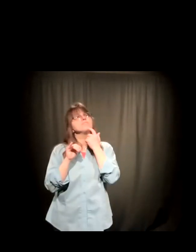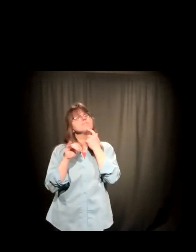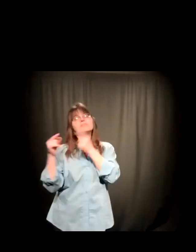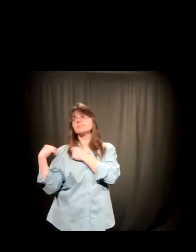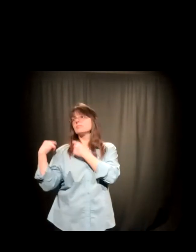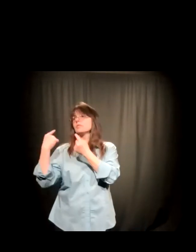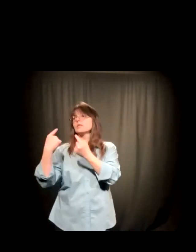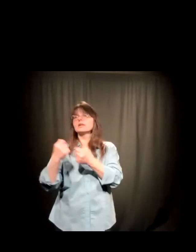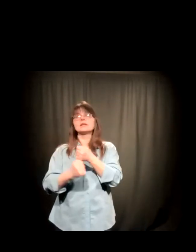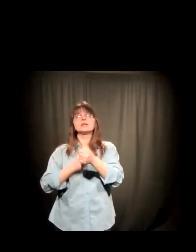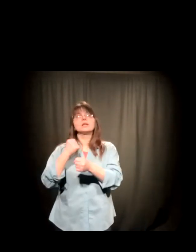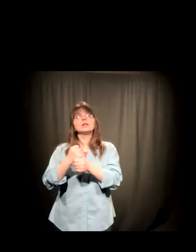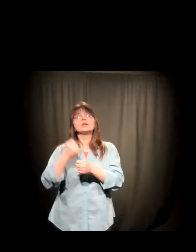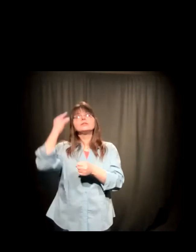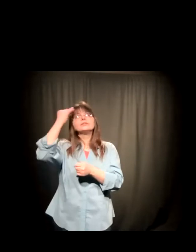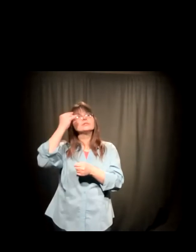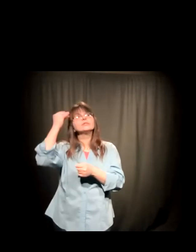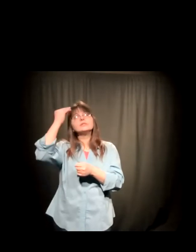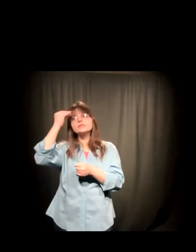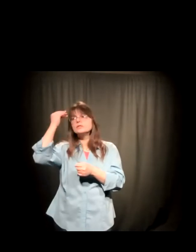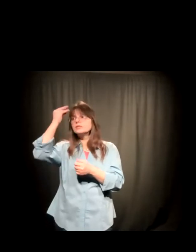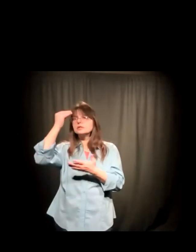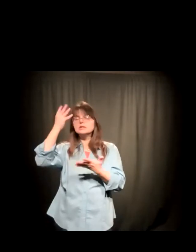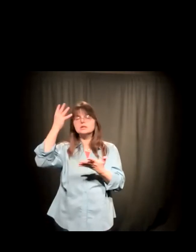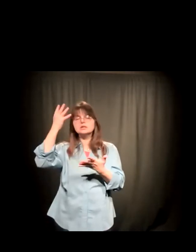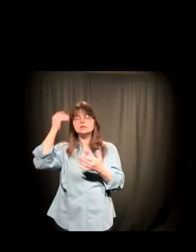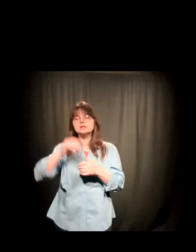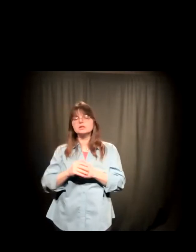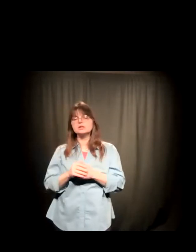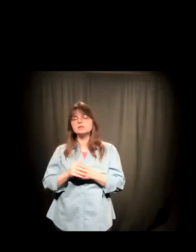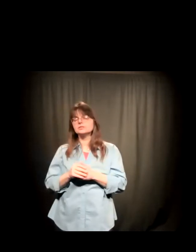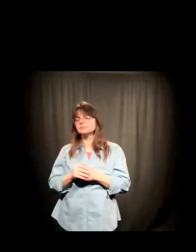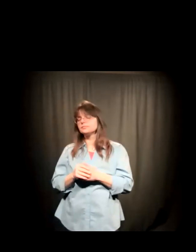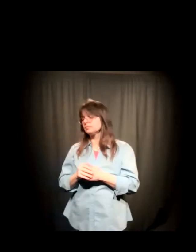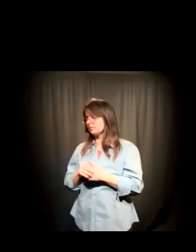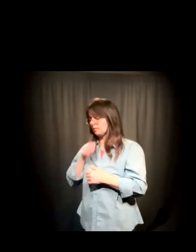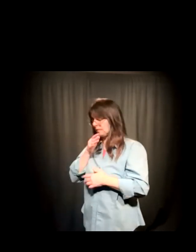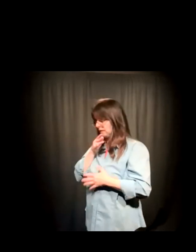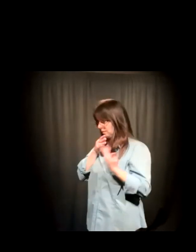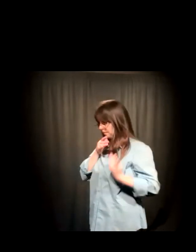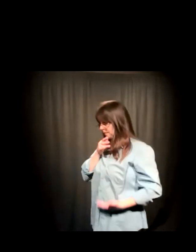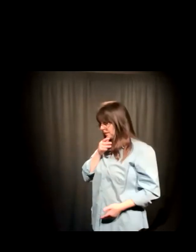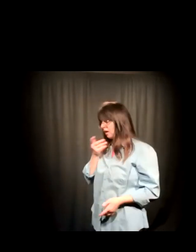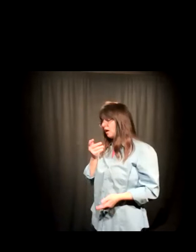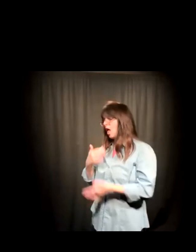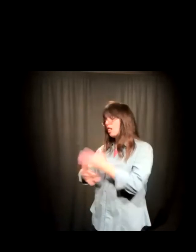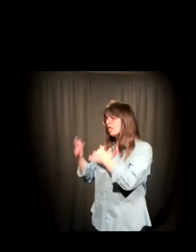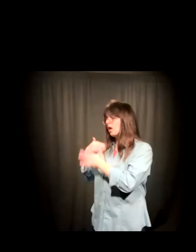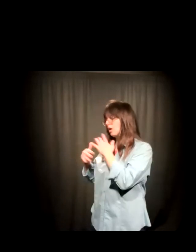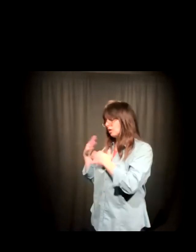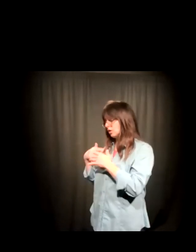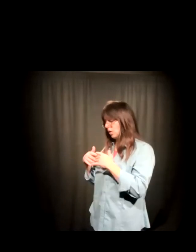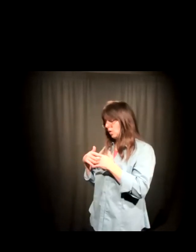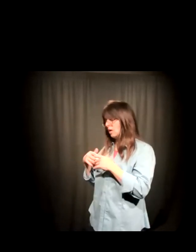My mother told me that long ago, people thought that sign language was bad, and they punished the students who used